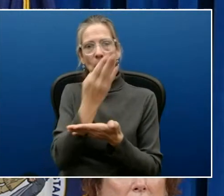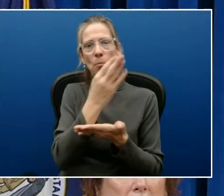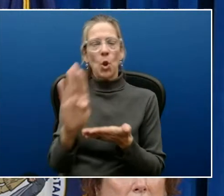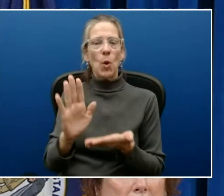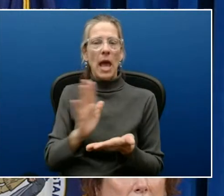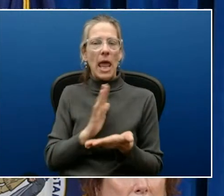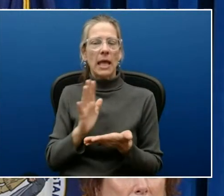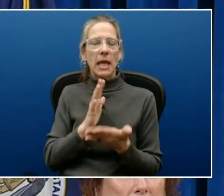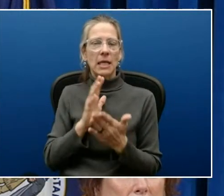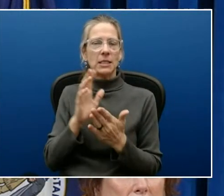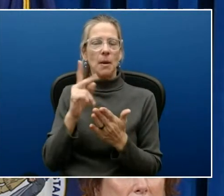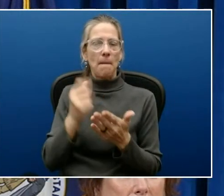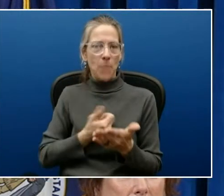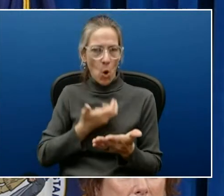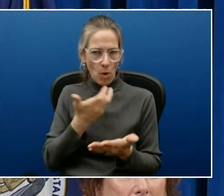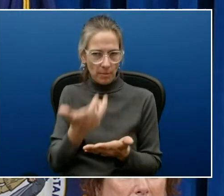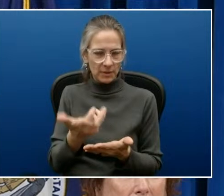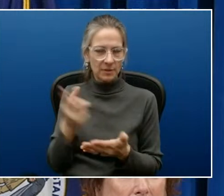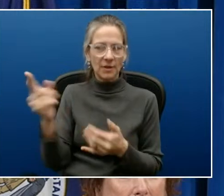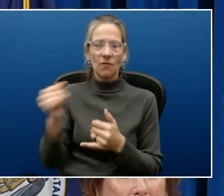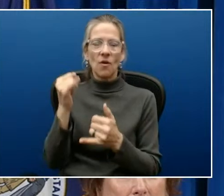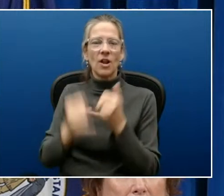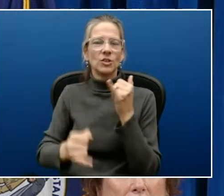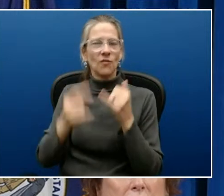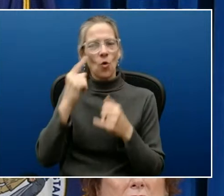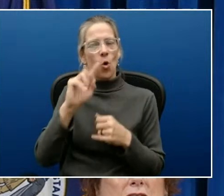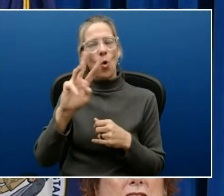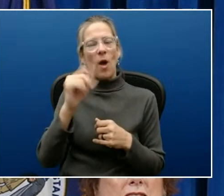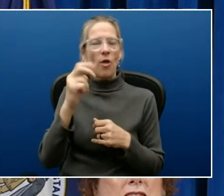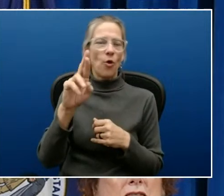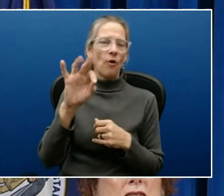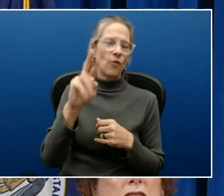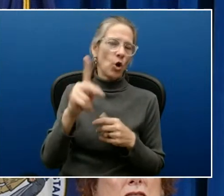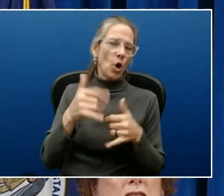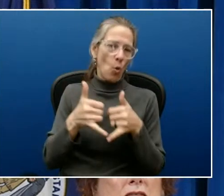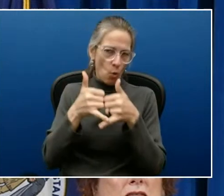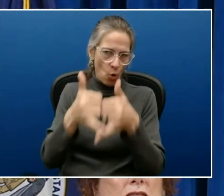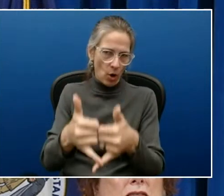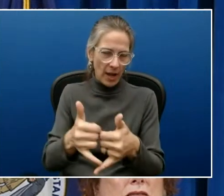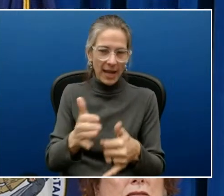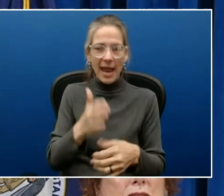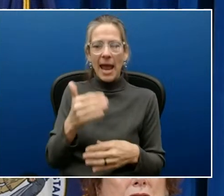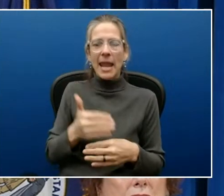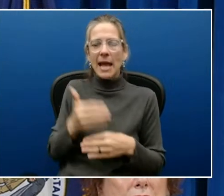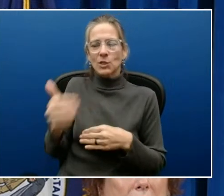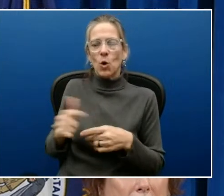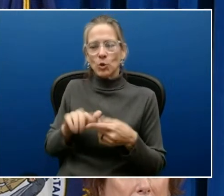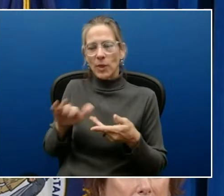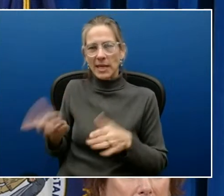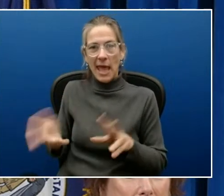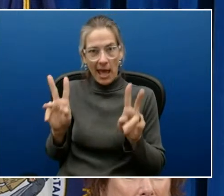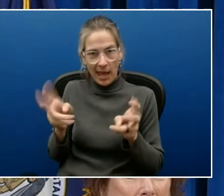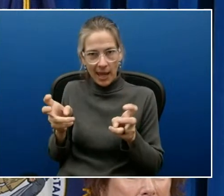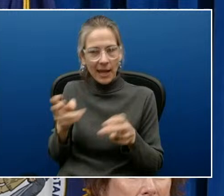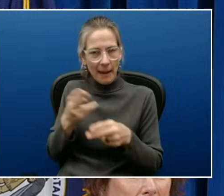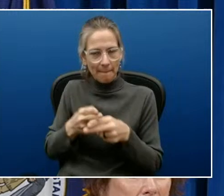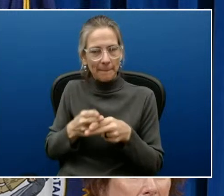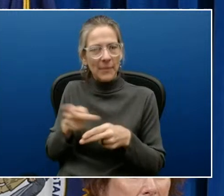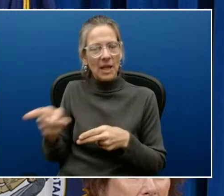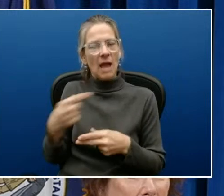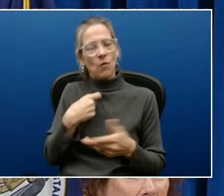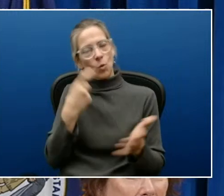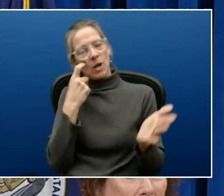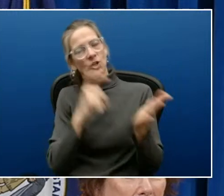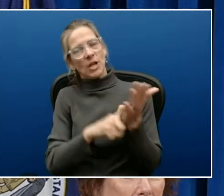a finalist for the Weatherford Award, and Next Door to the Dead, which not only received recognition as a